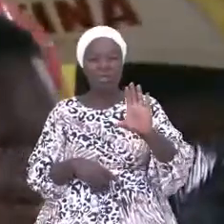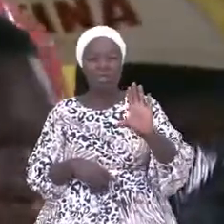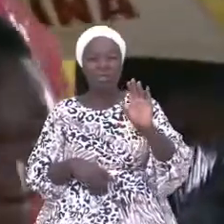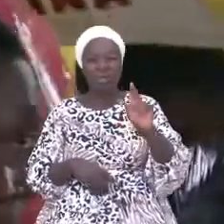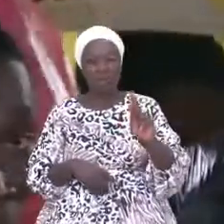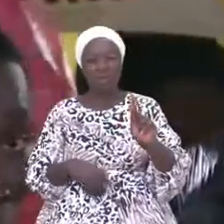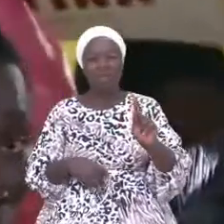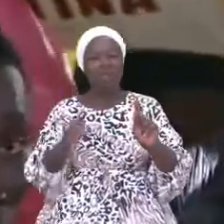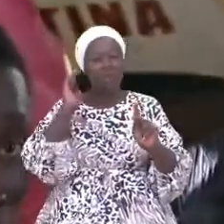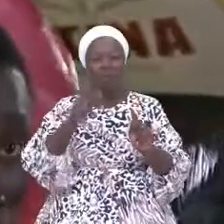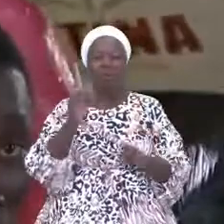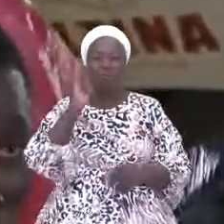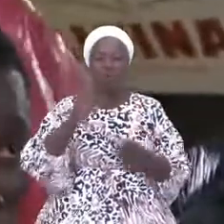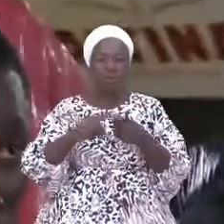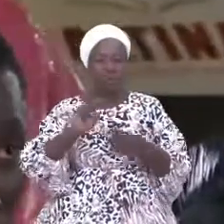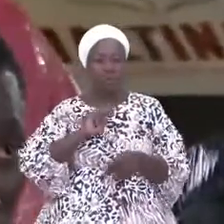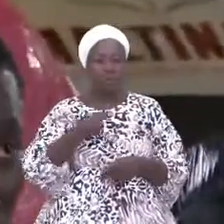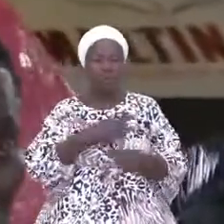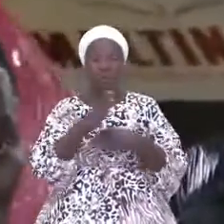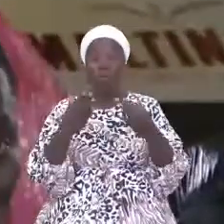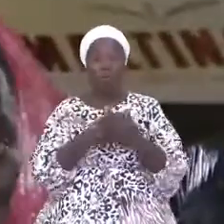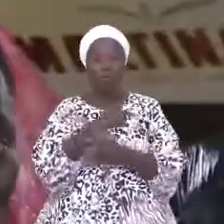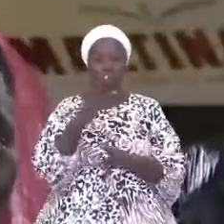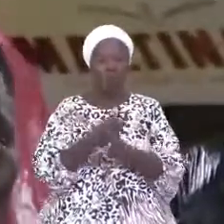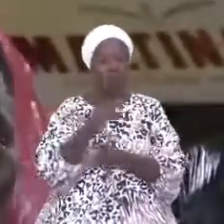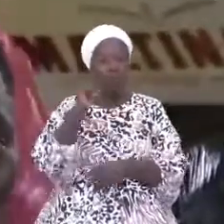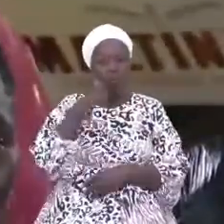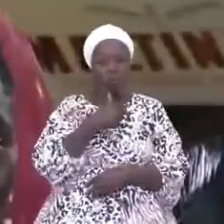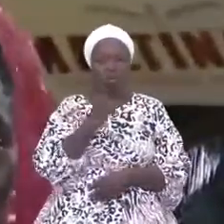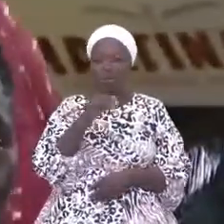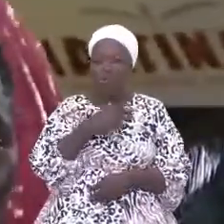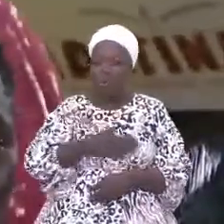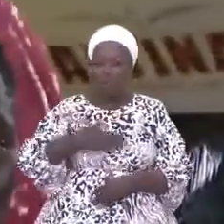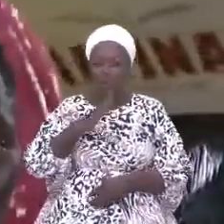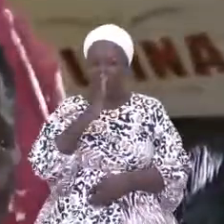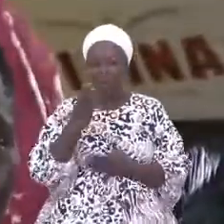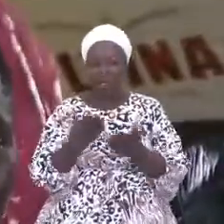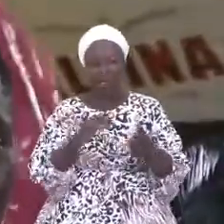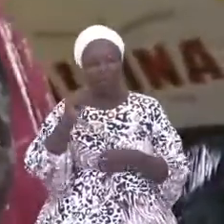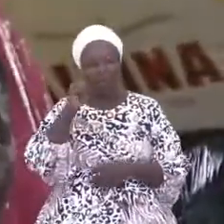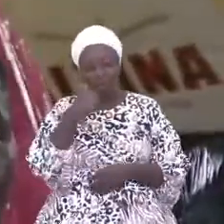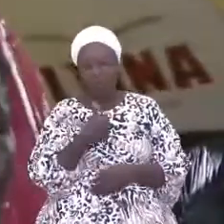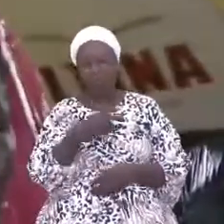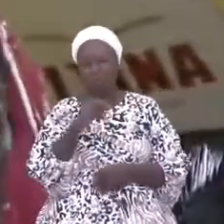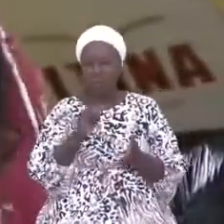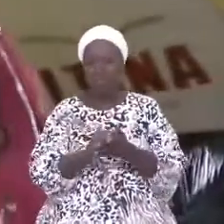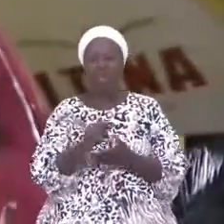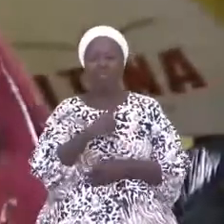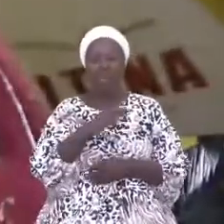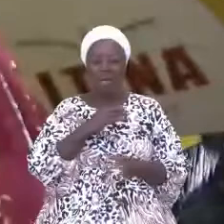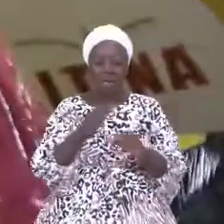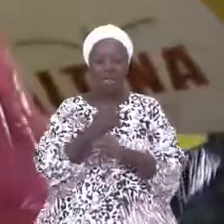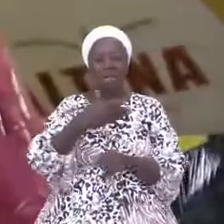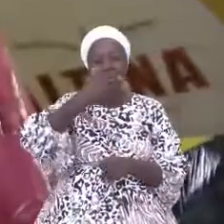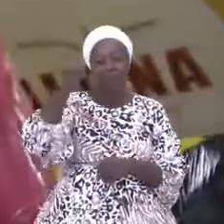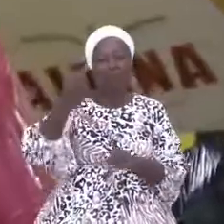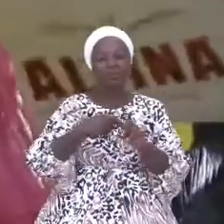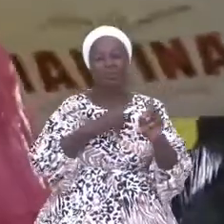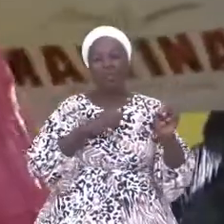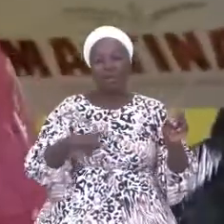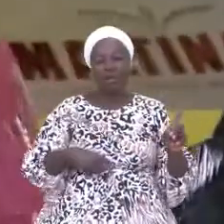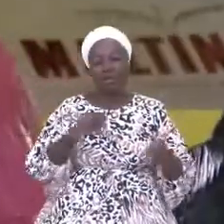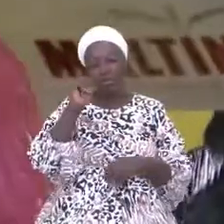all over the globe. So be available and be partaker of this very program. So,